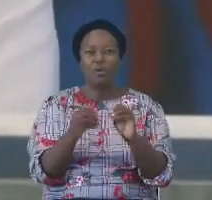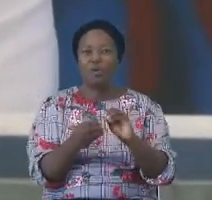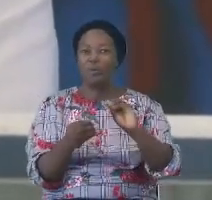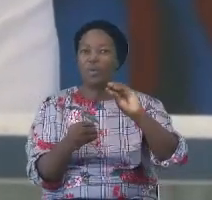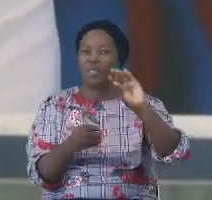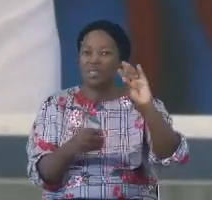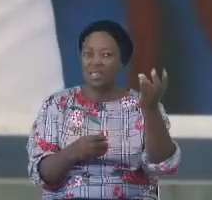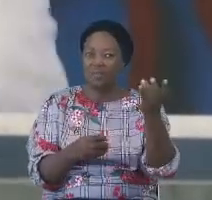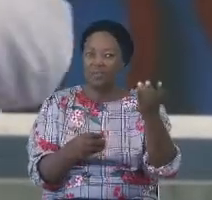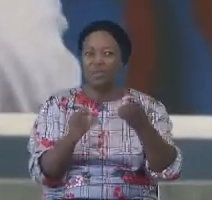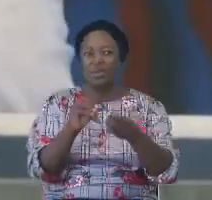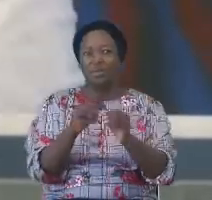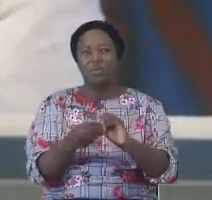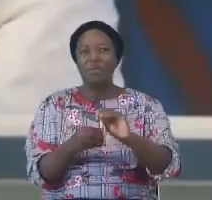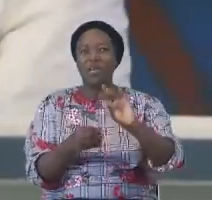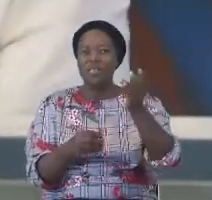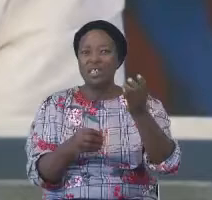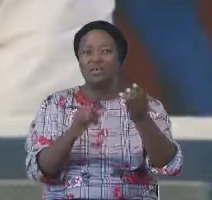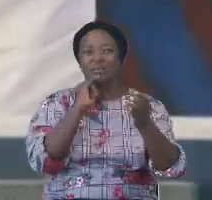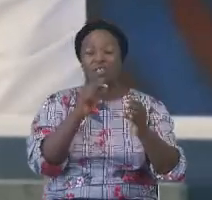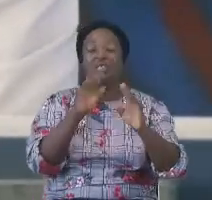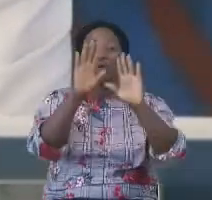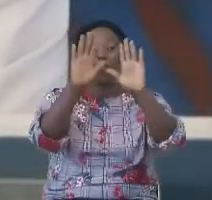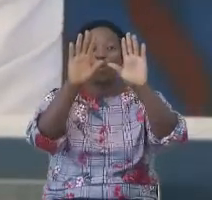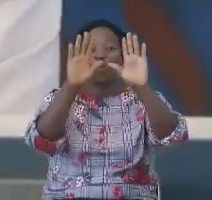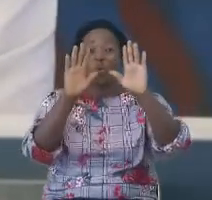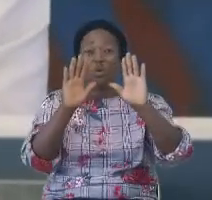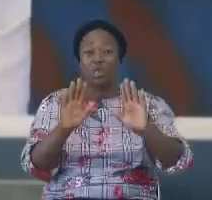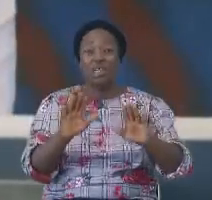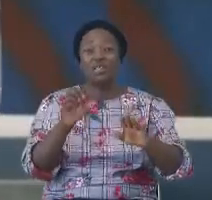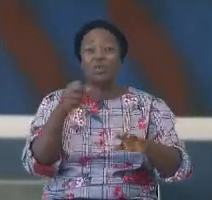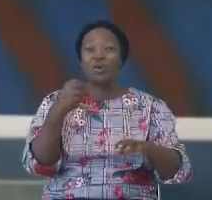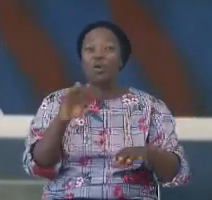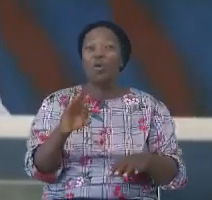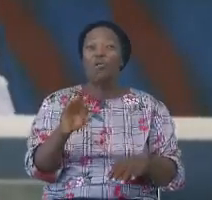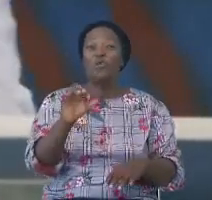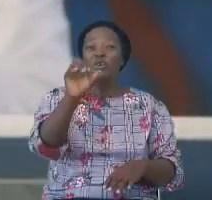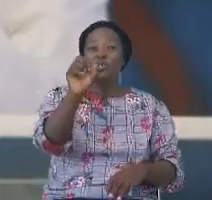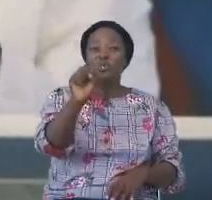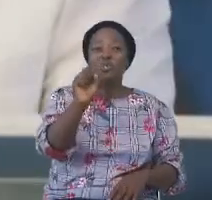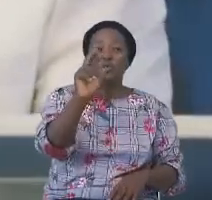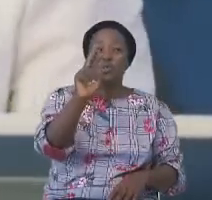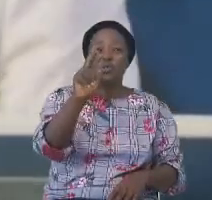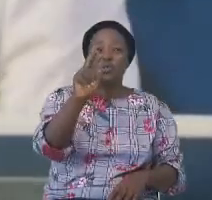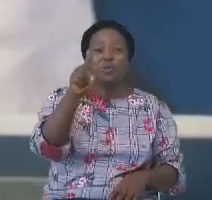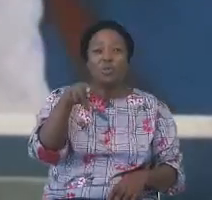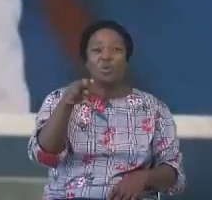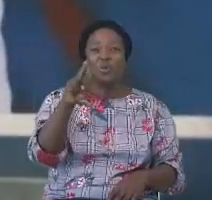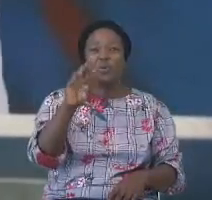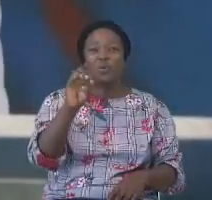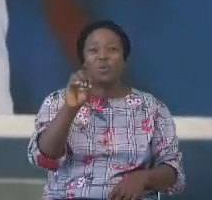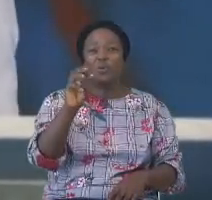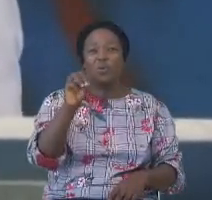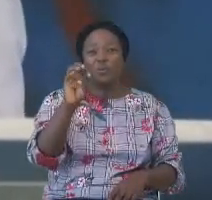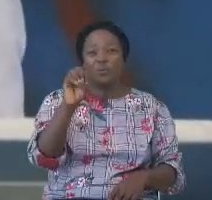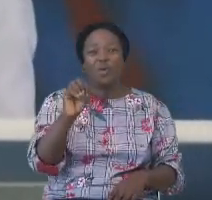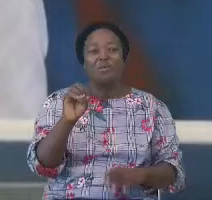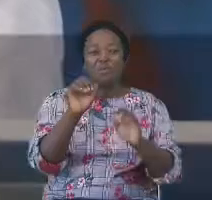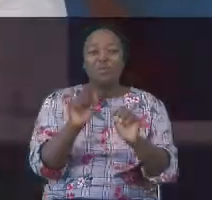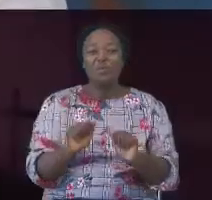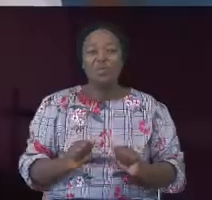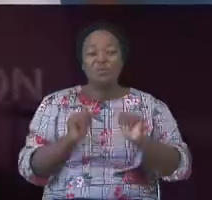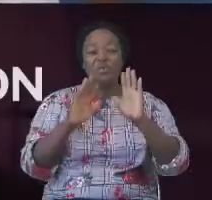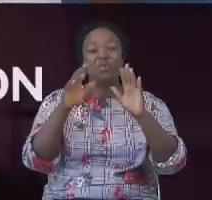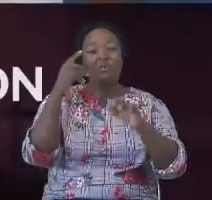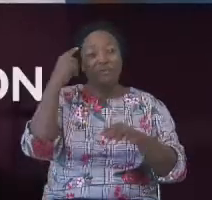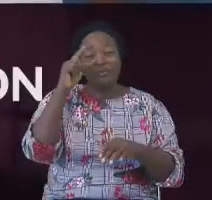jesus name now number seven number seven is the wonder of supreme